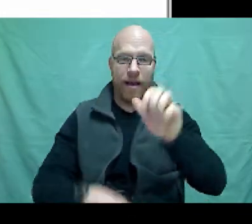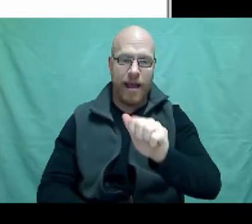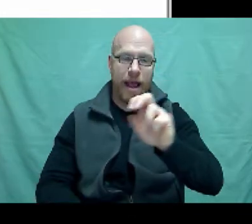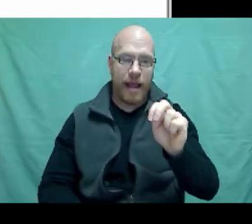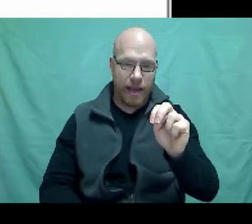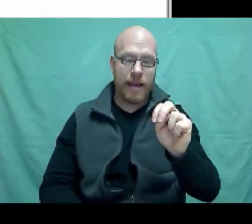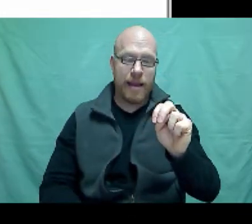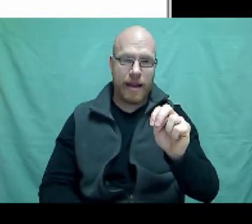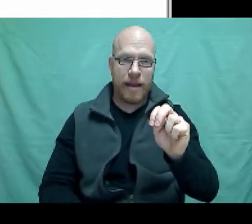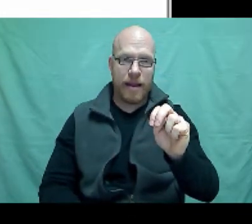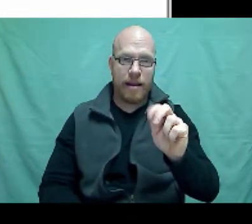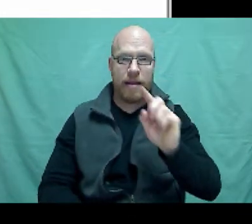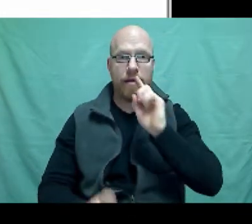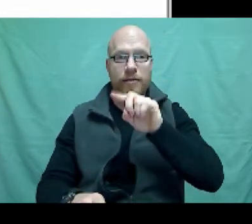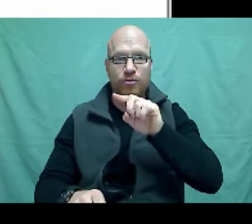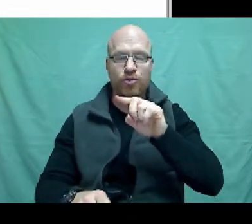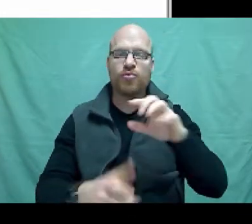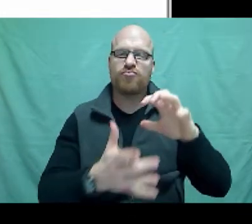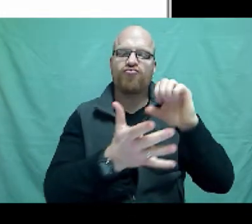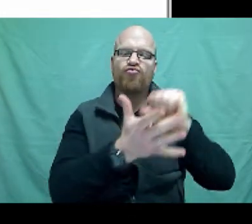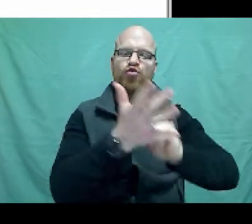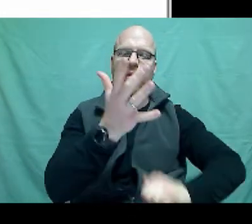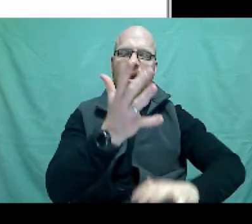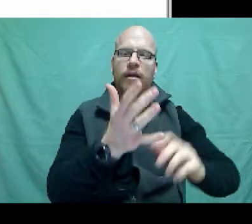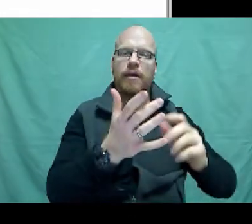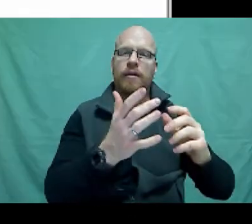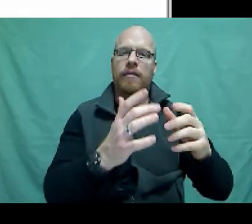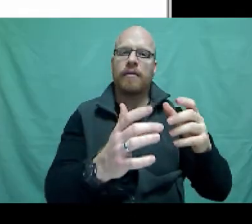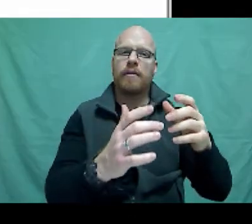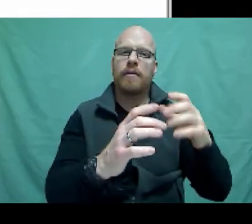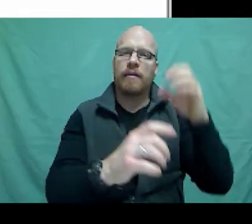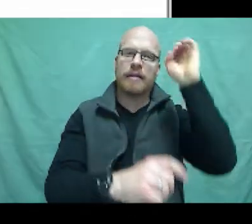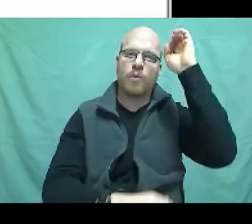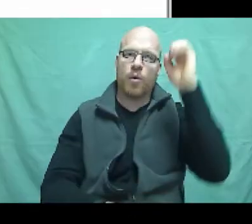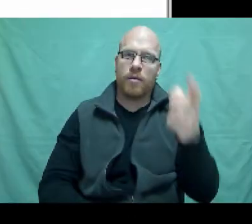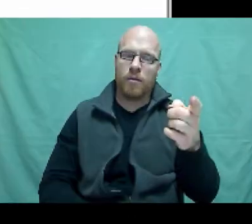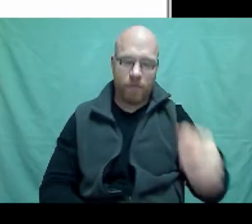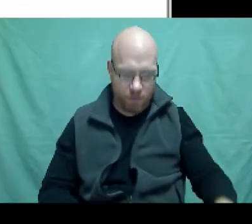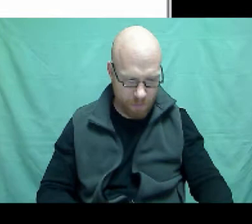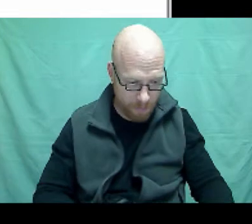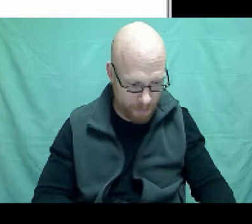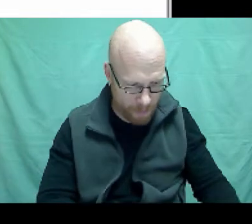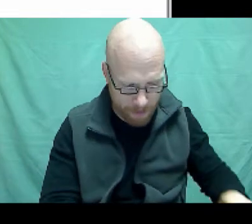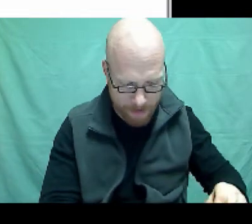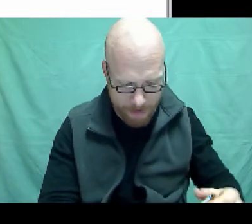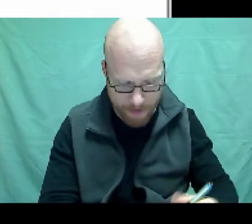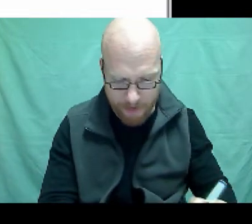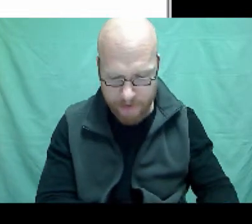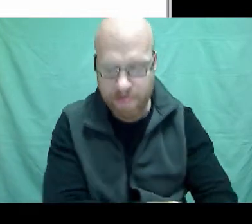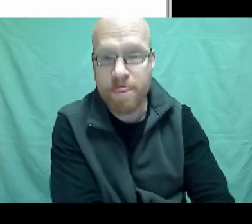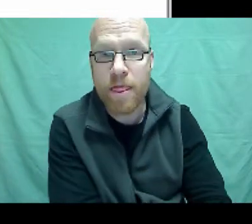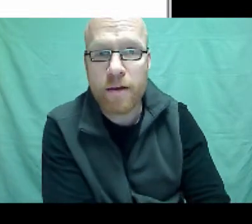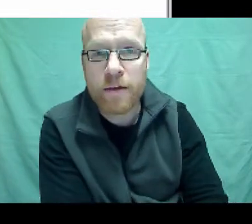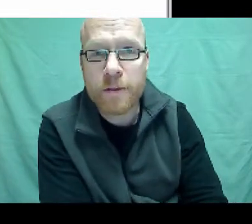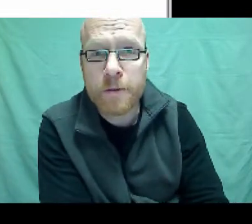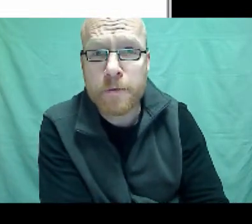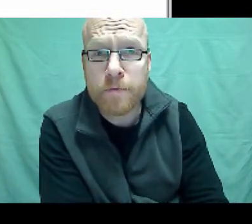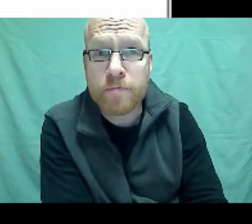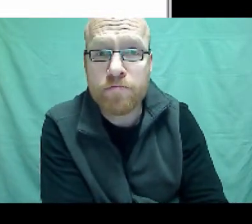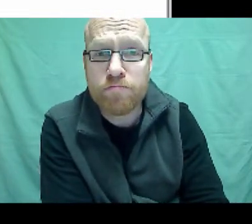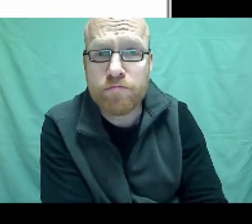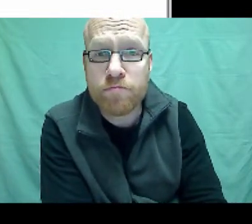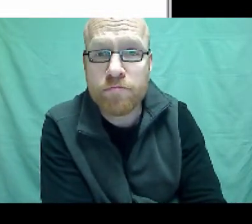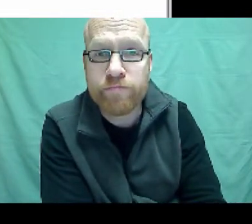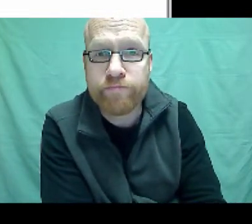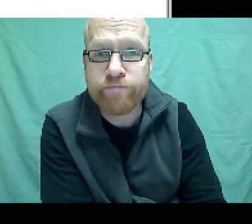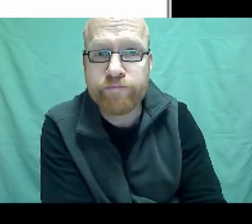A to the m divided by a to the n. What you do is you subtract the exponents